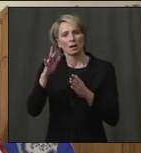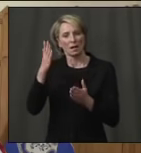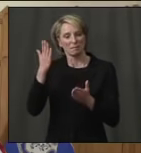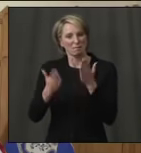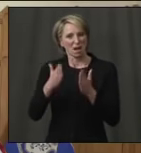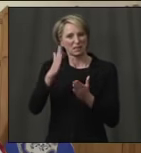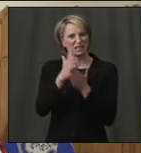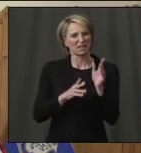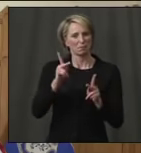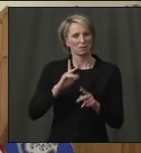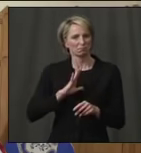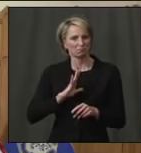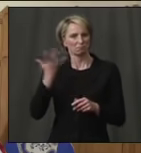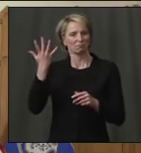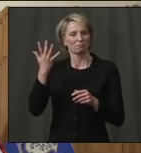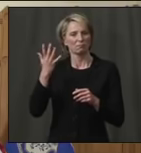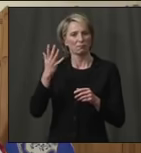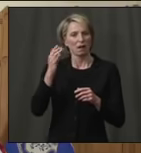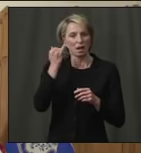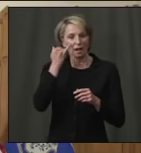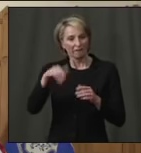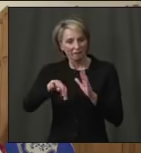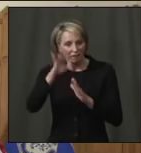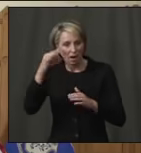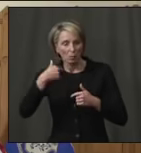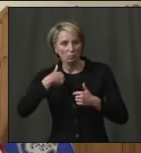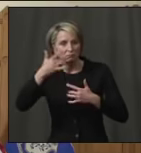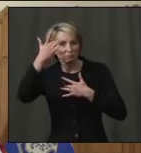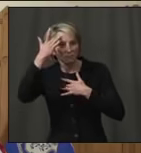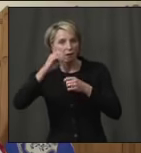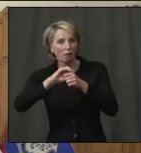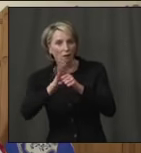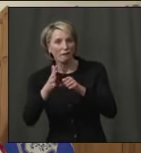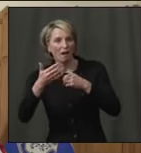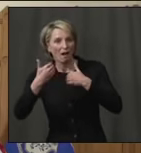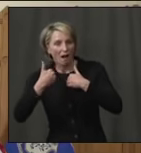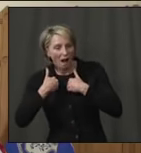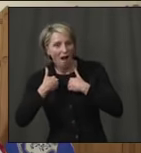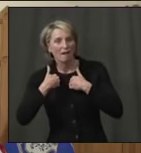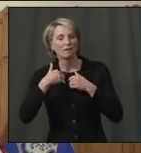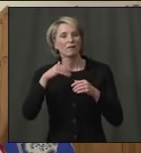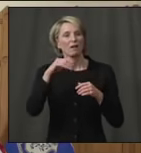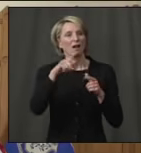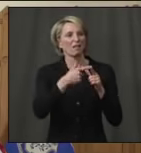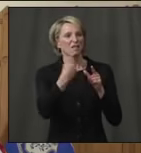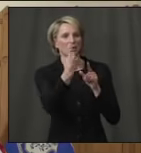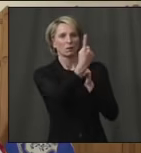the private lives of people, the upcoming contact tracing.